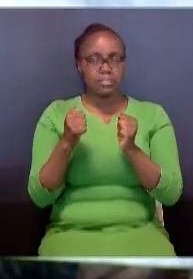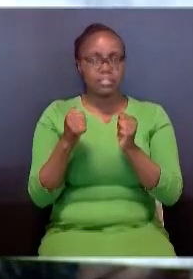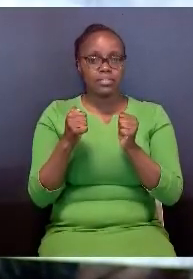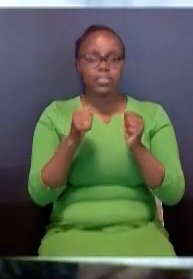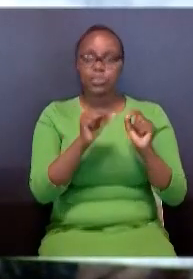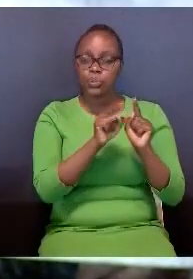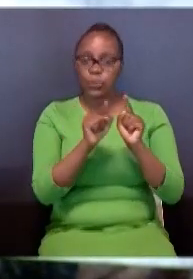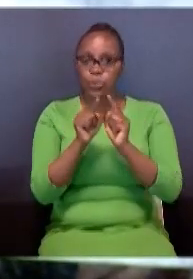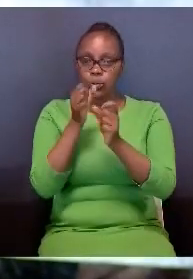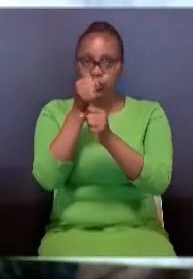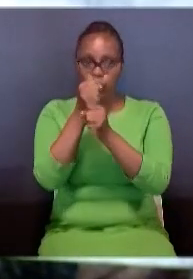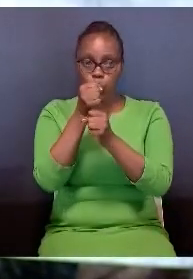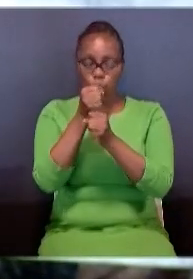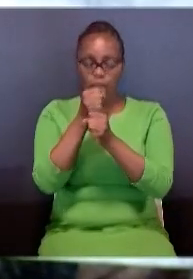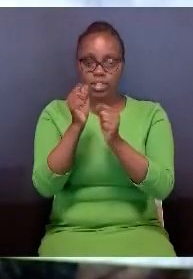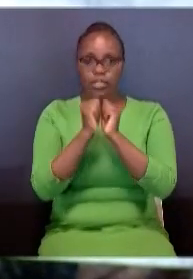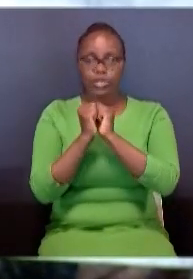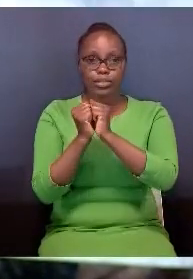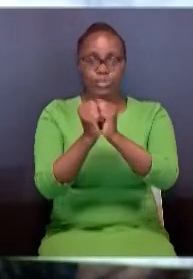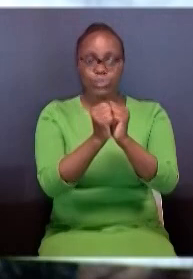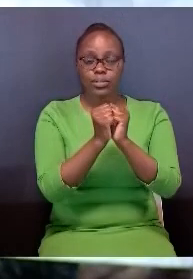and worked together